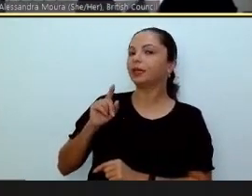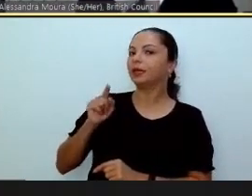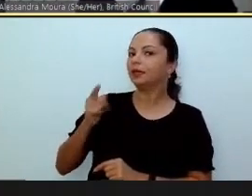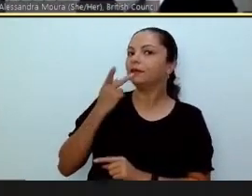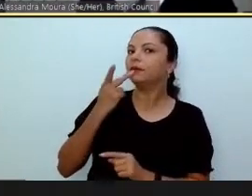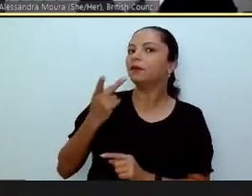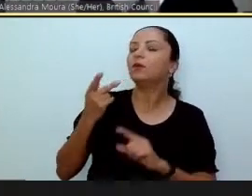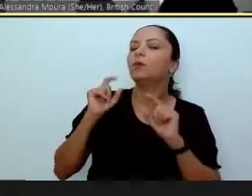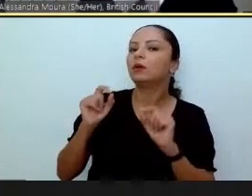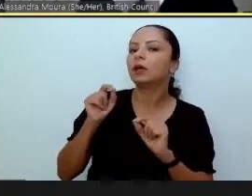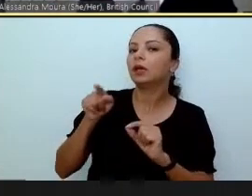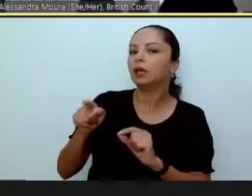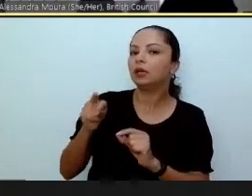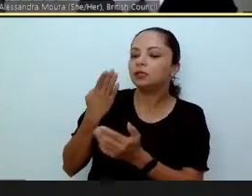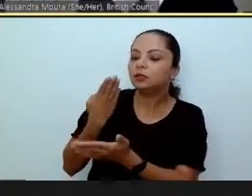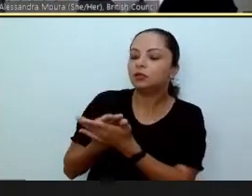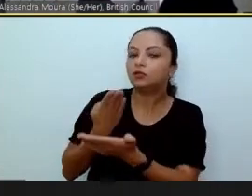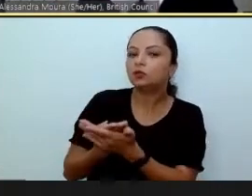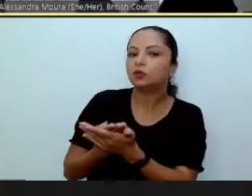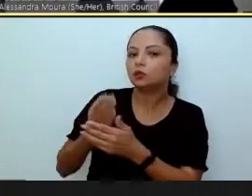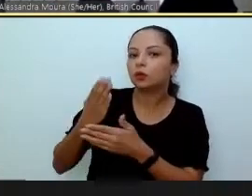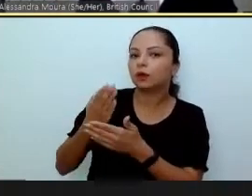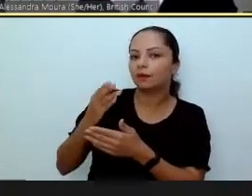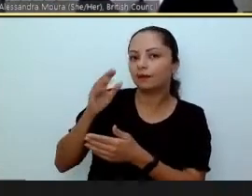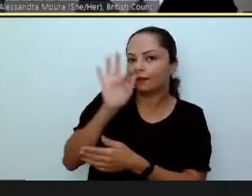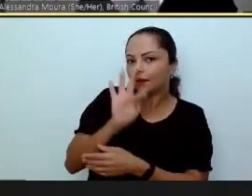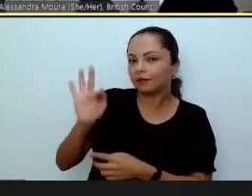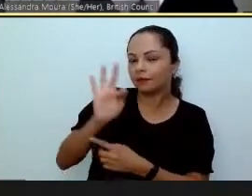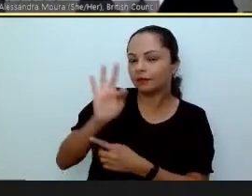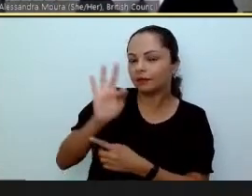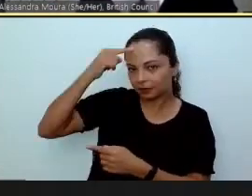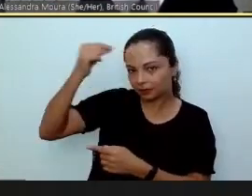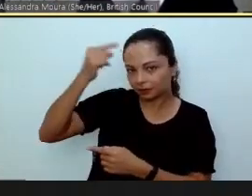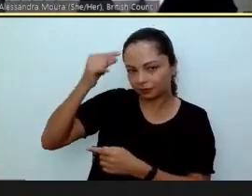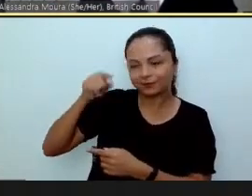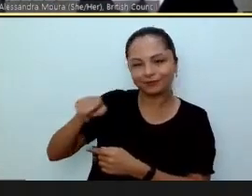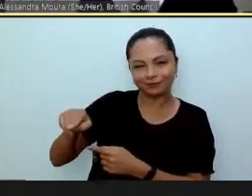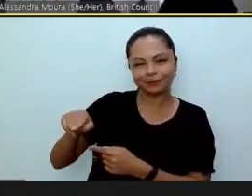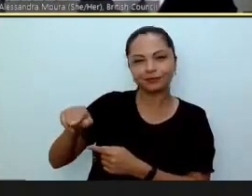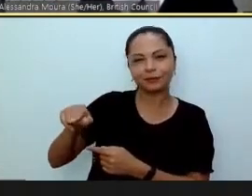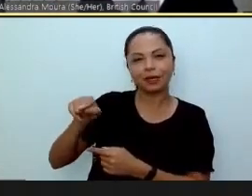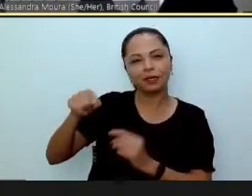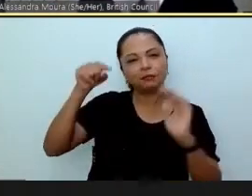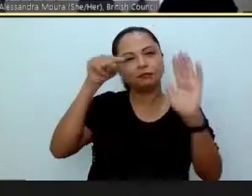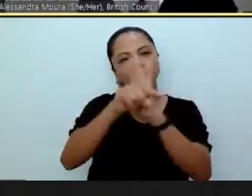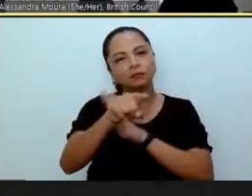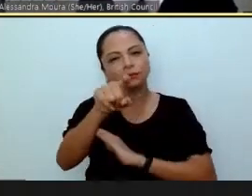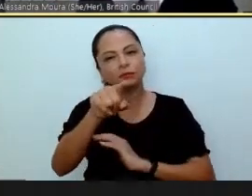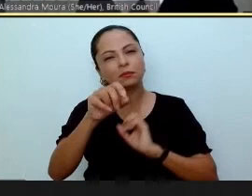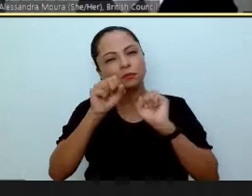asked, could you elaborate a little more about working collaboratively with teachers?